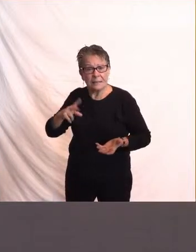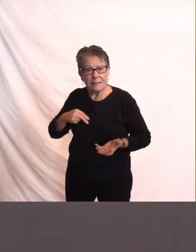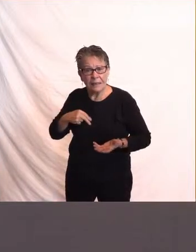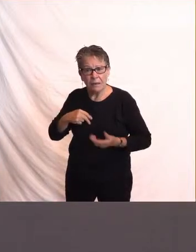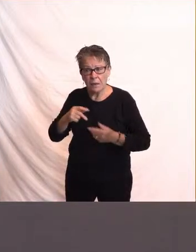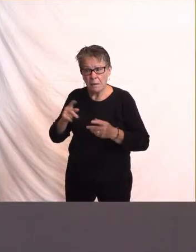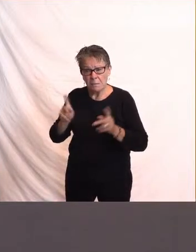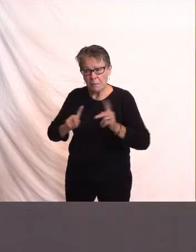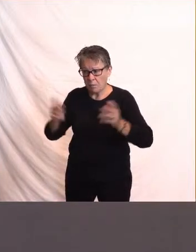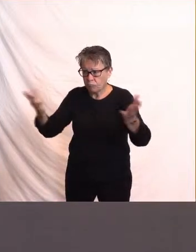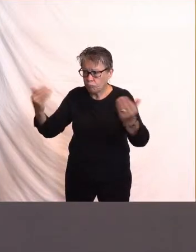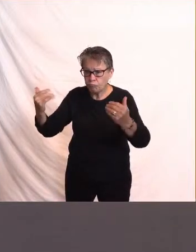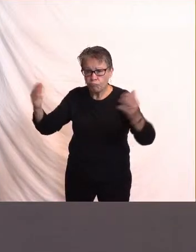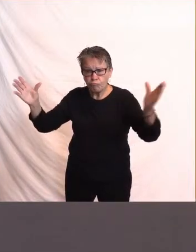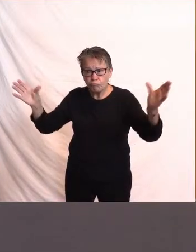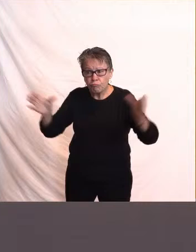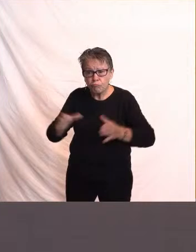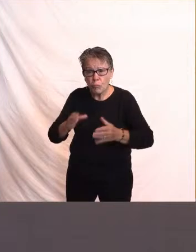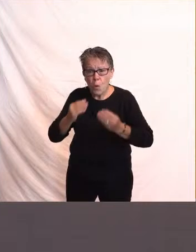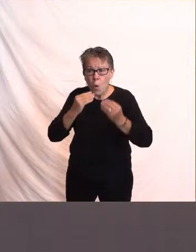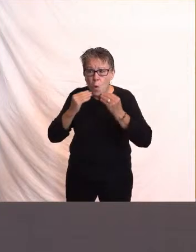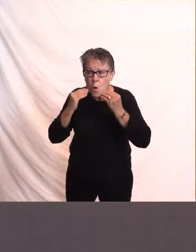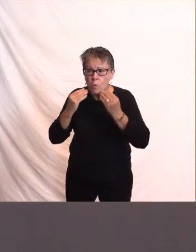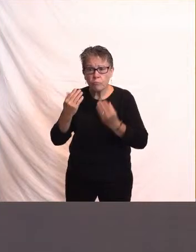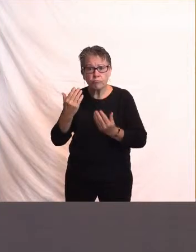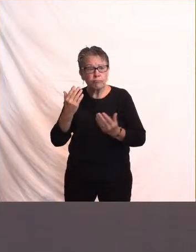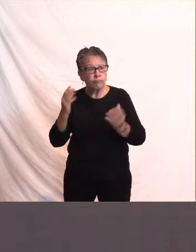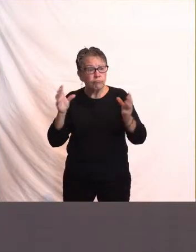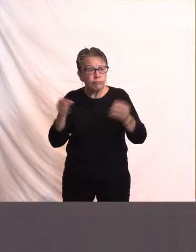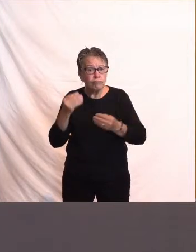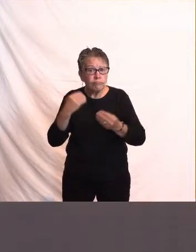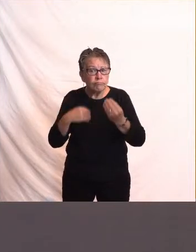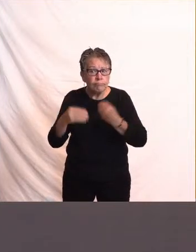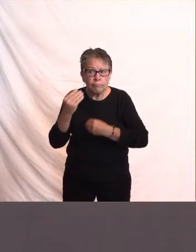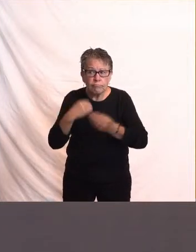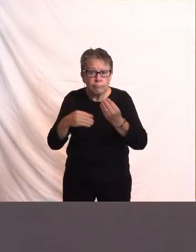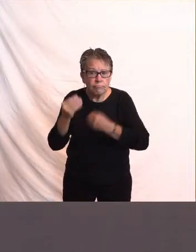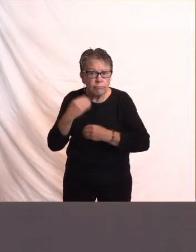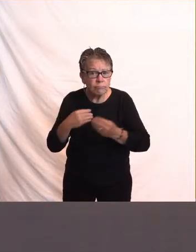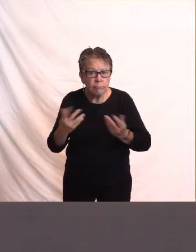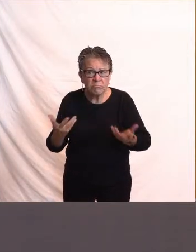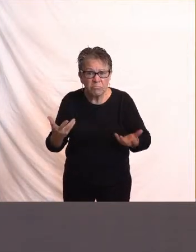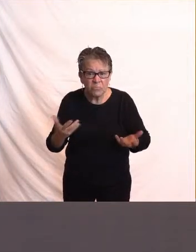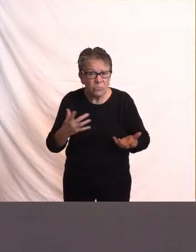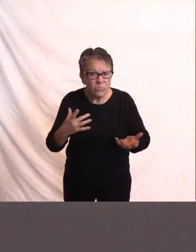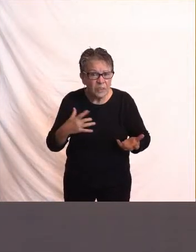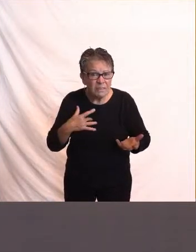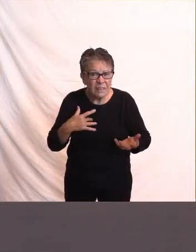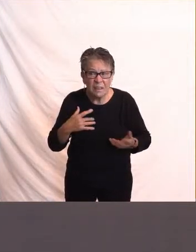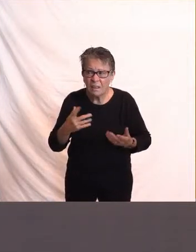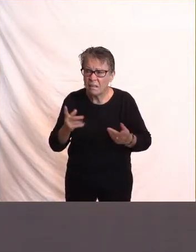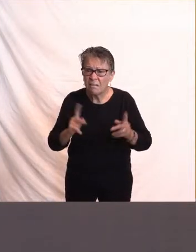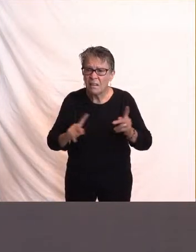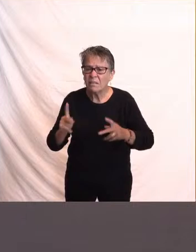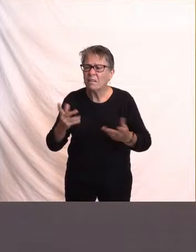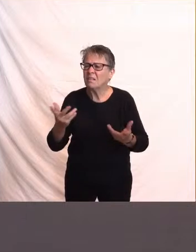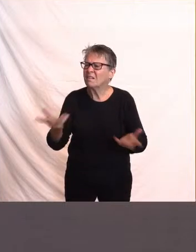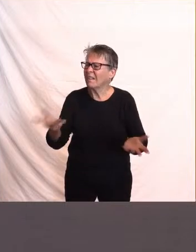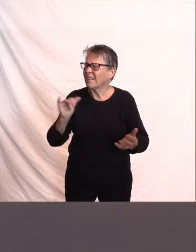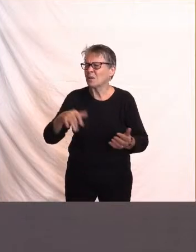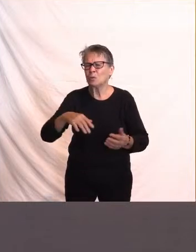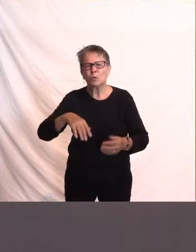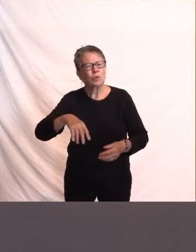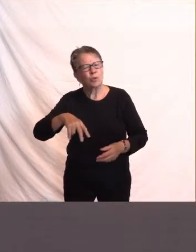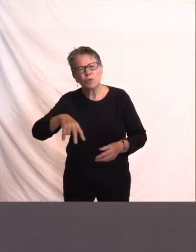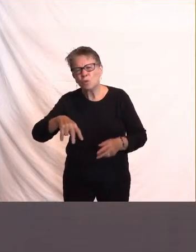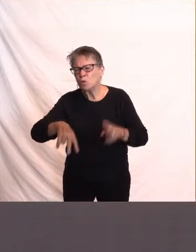fairly small gathering. Are you concerned that people are going to say, oh, to hell with this is stupid? When can we